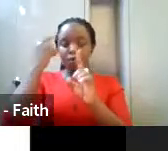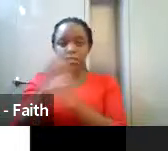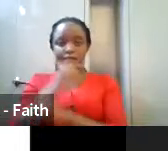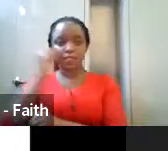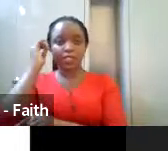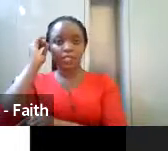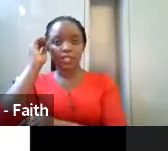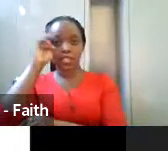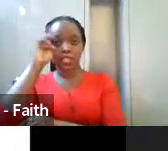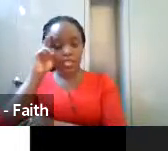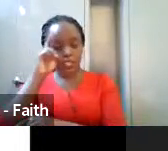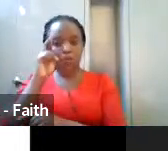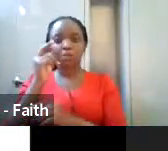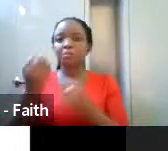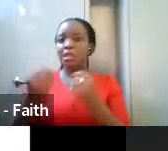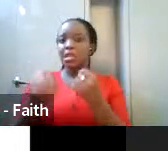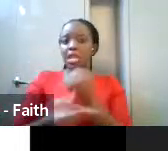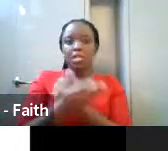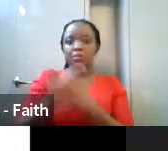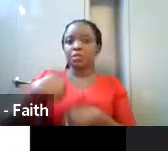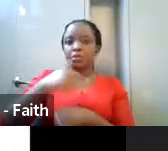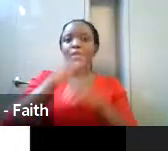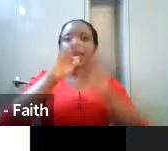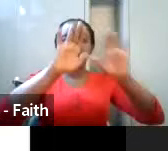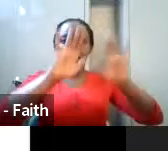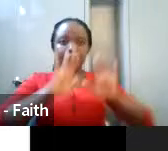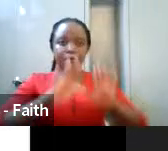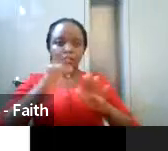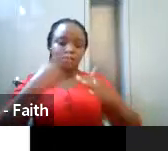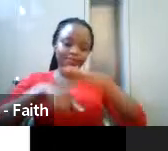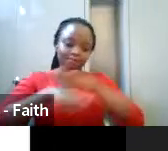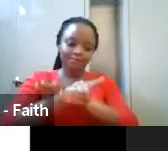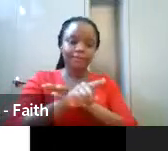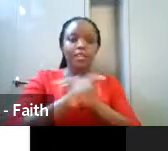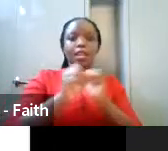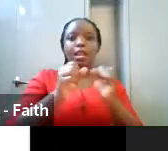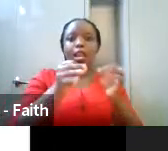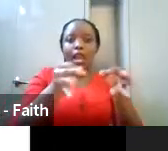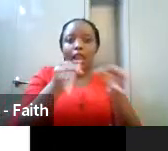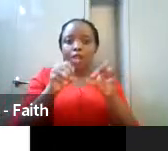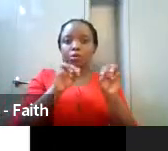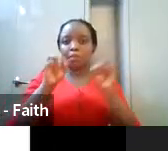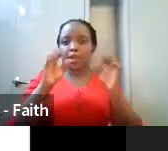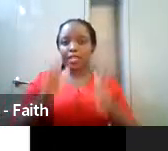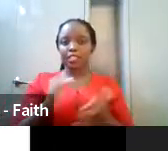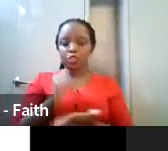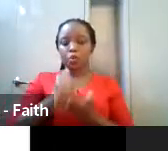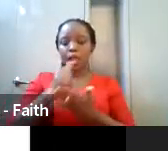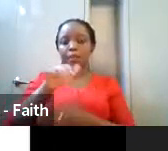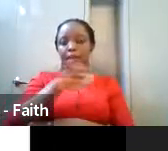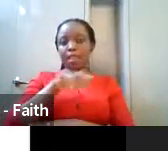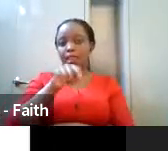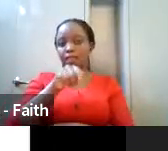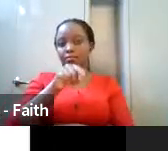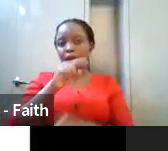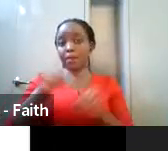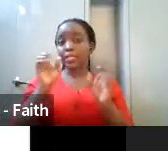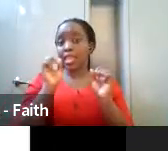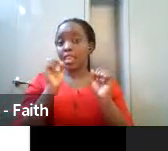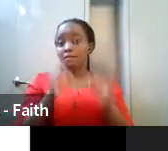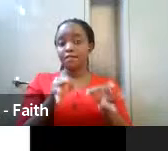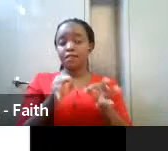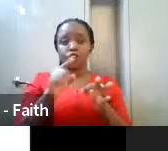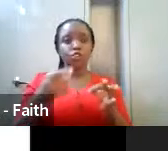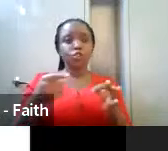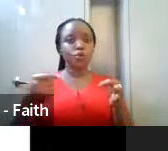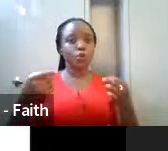of course not explained to us, then it is important you visit your account manager to just be able to assist you on that. But if you were blocked